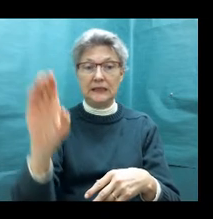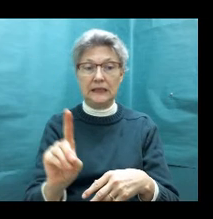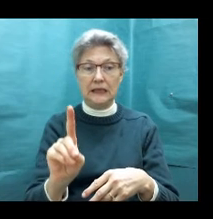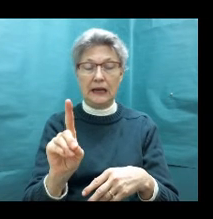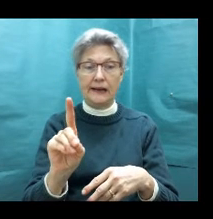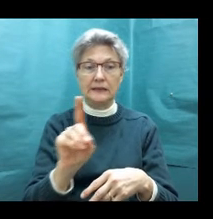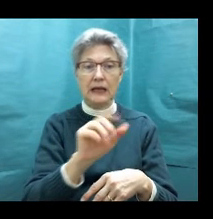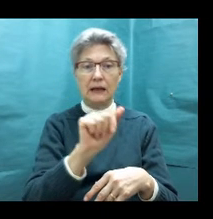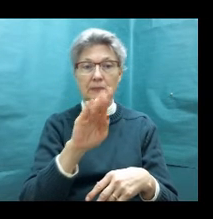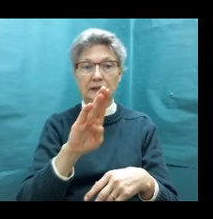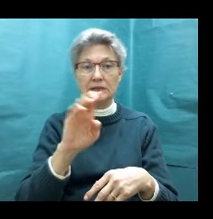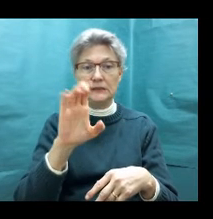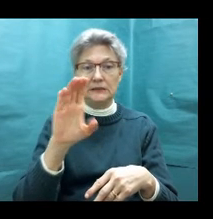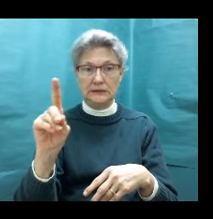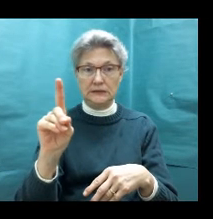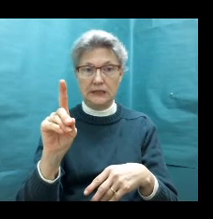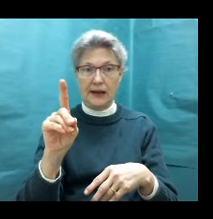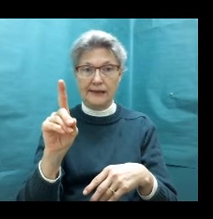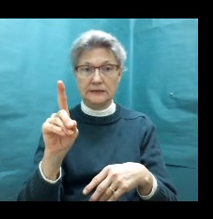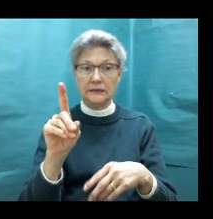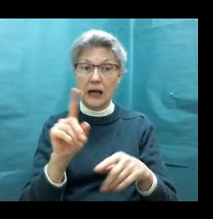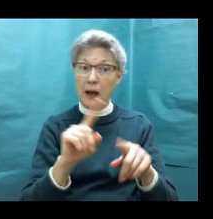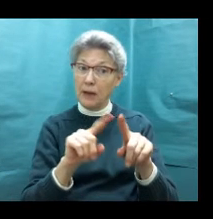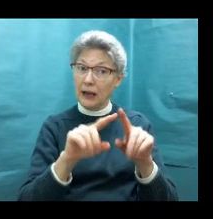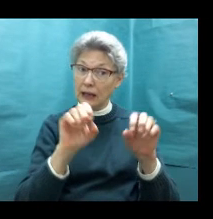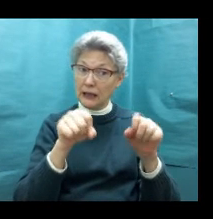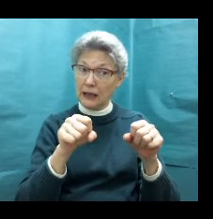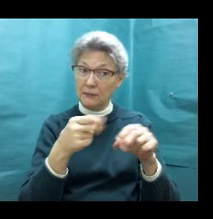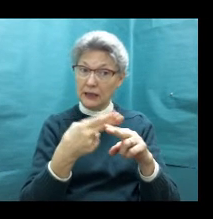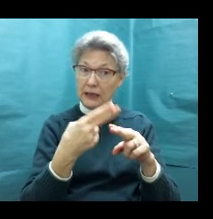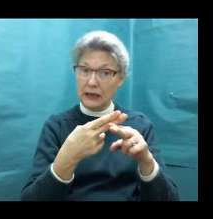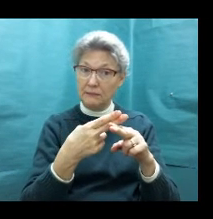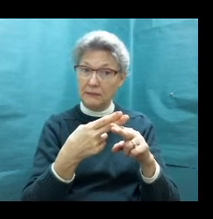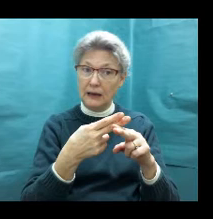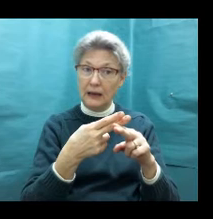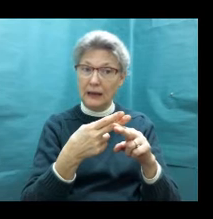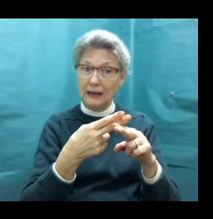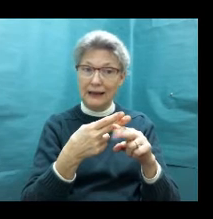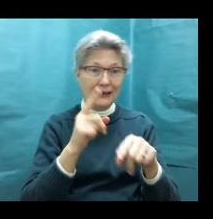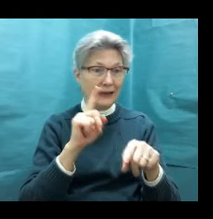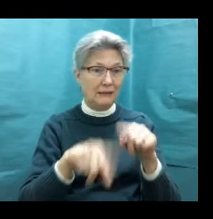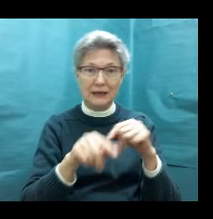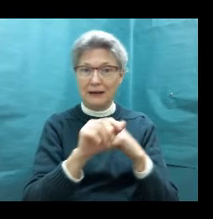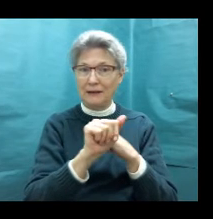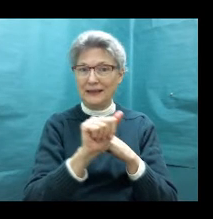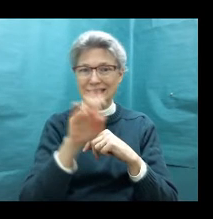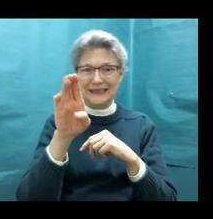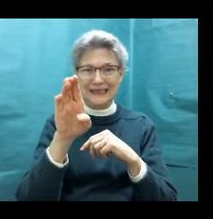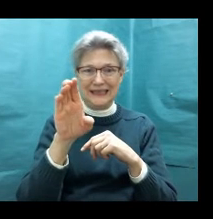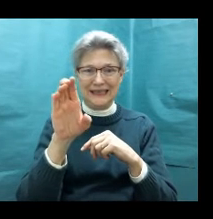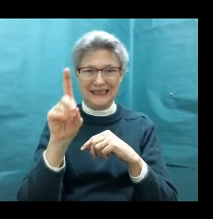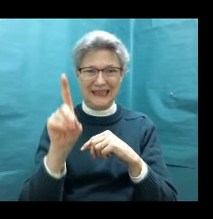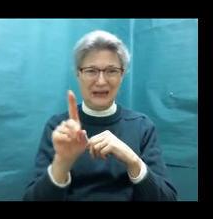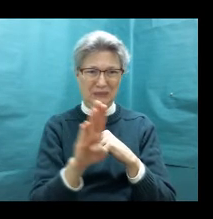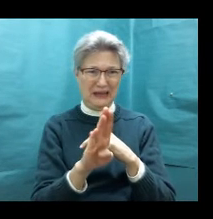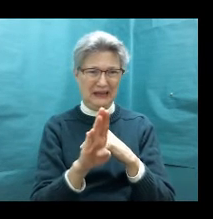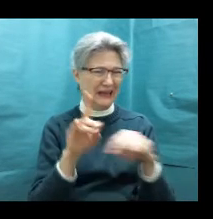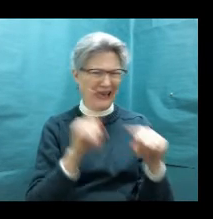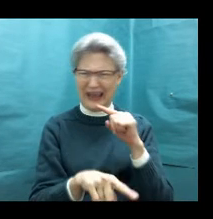C, D, but it can't be named A, C, D, B. And that's